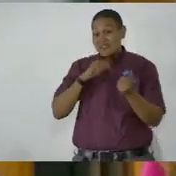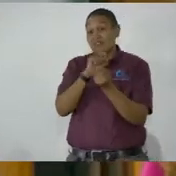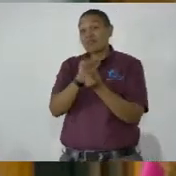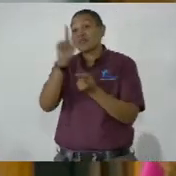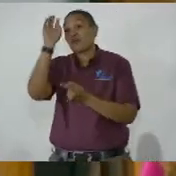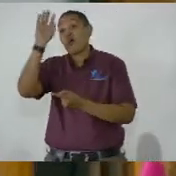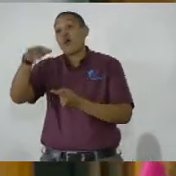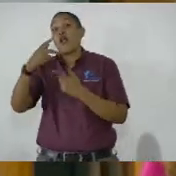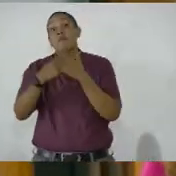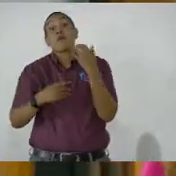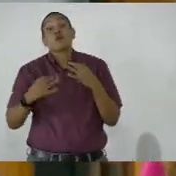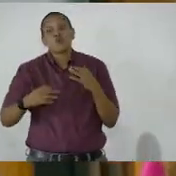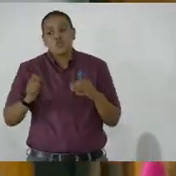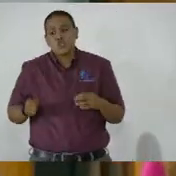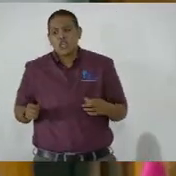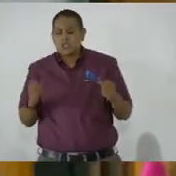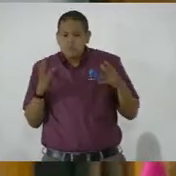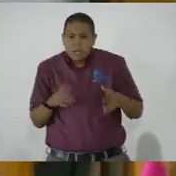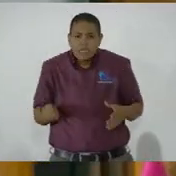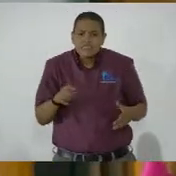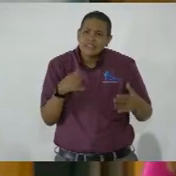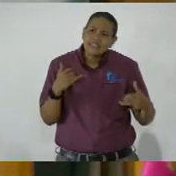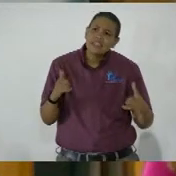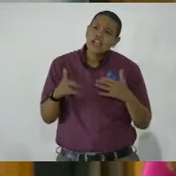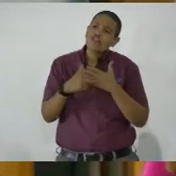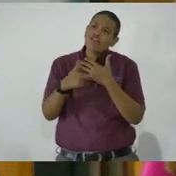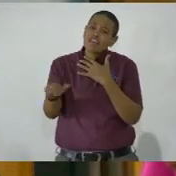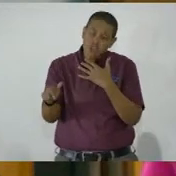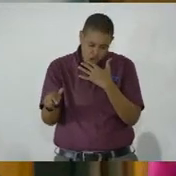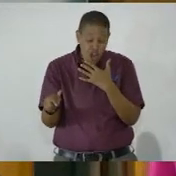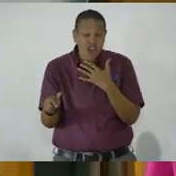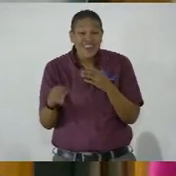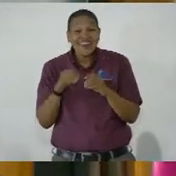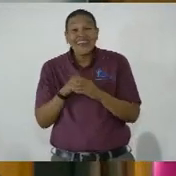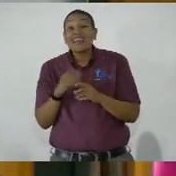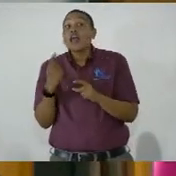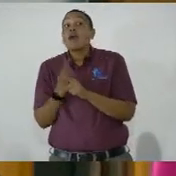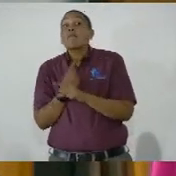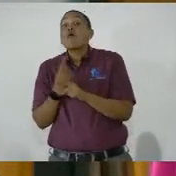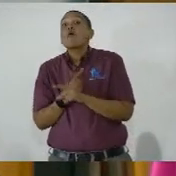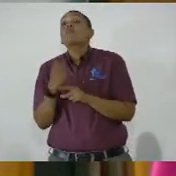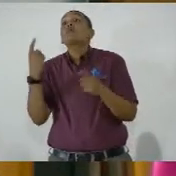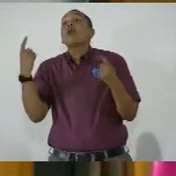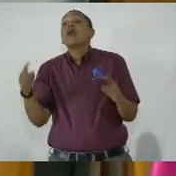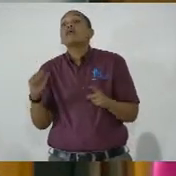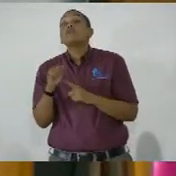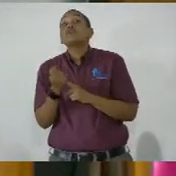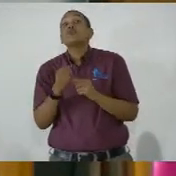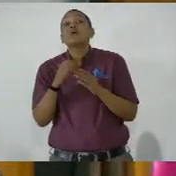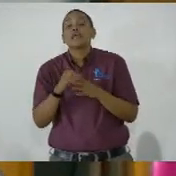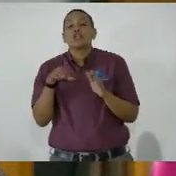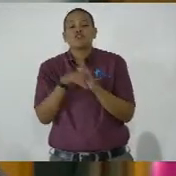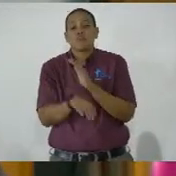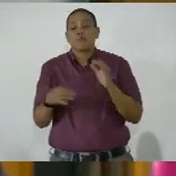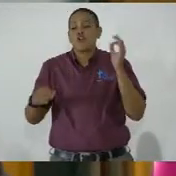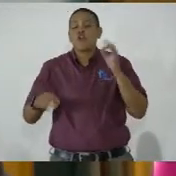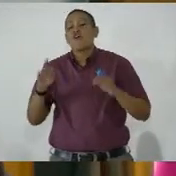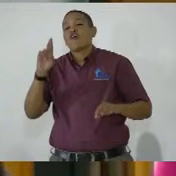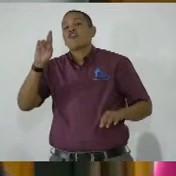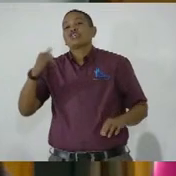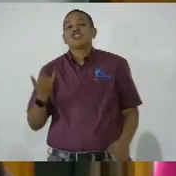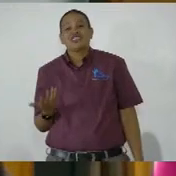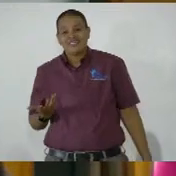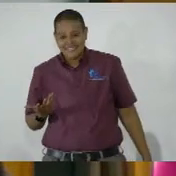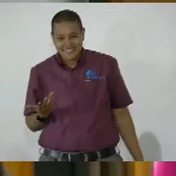court judges, and many of them are referring inappropriate cases in the criminal courts, the matters to restorative